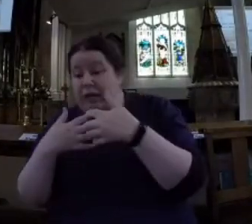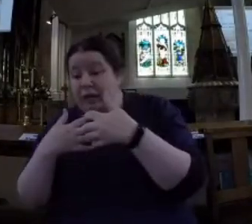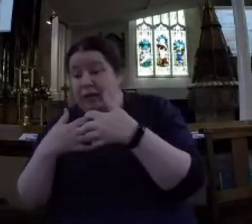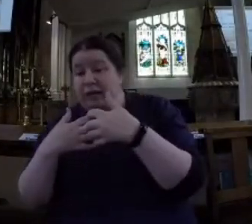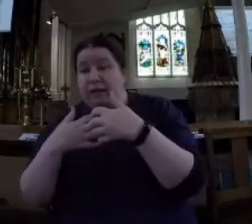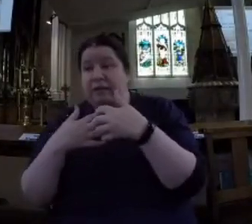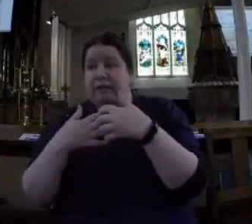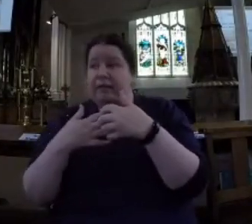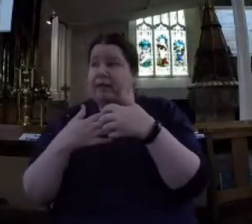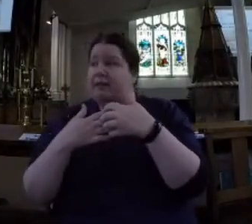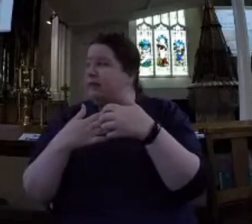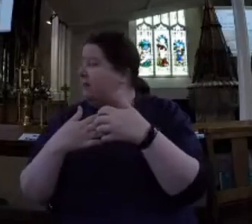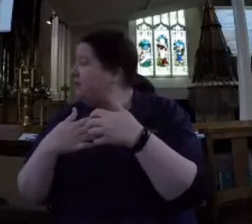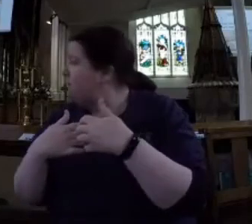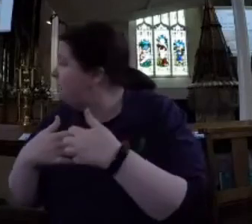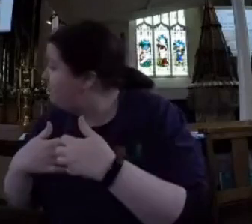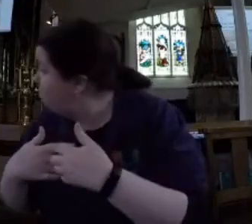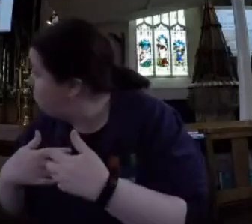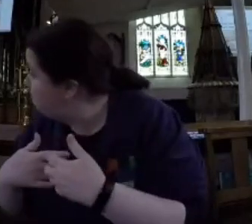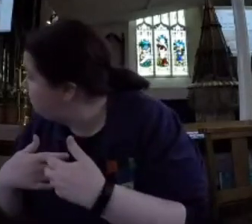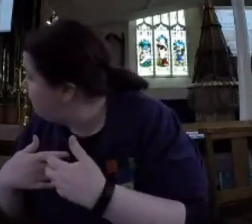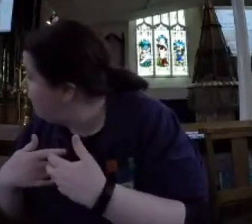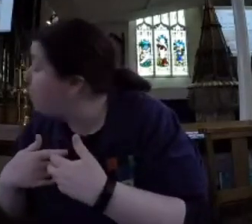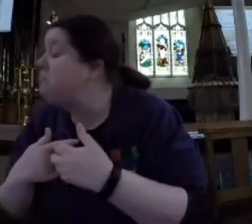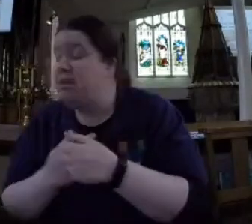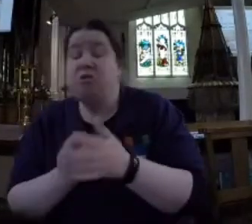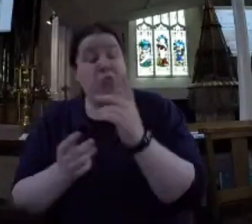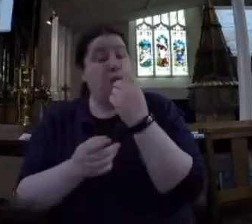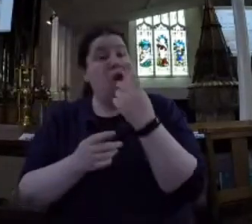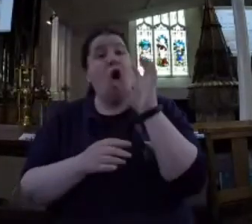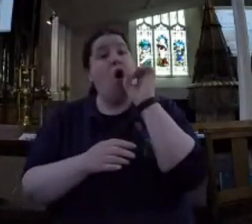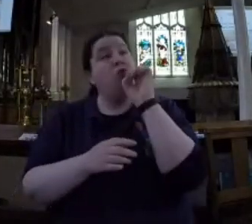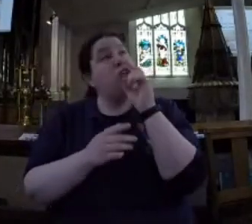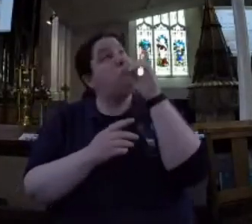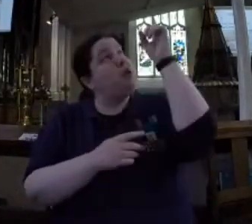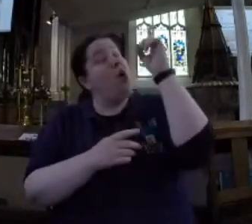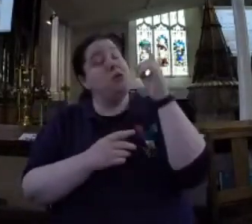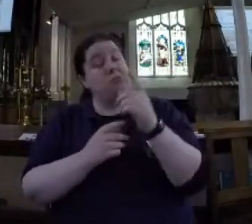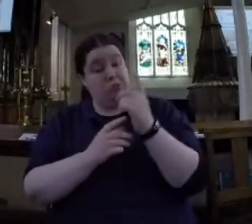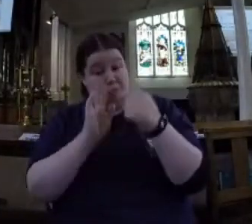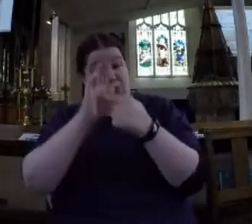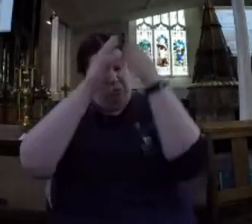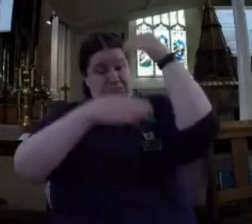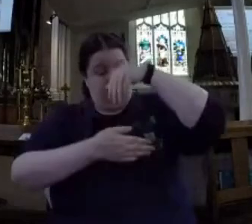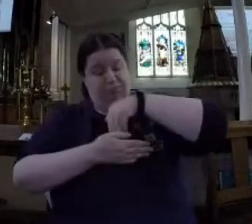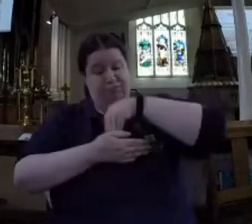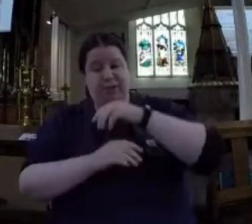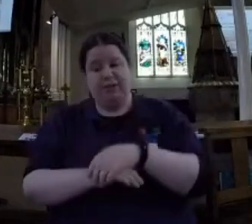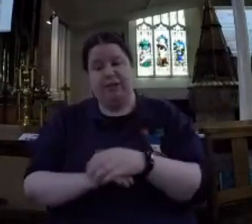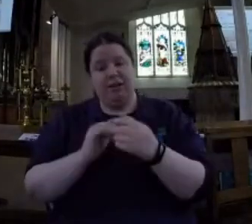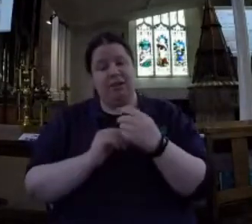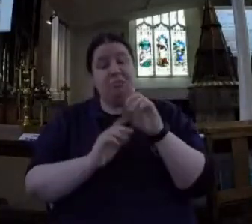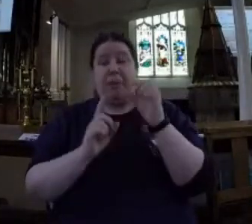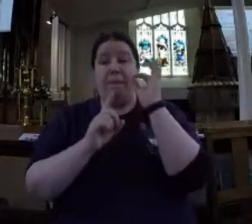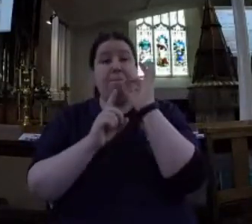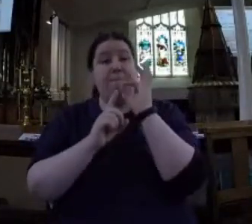Well, we haven't got green. Let's go for orange. For God. God's important, so we need to put him in our lives. How